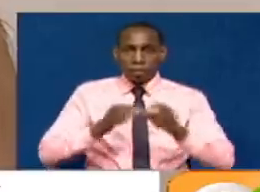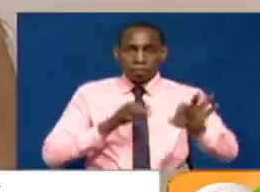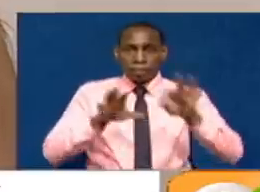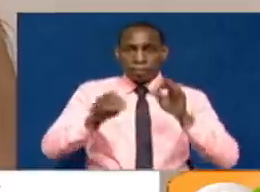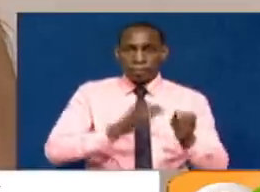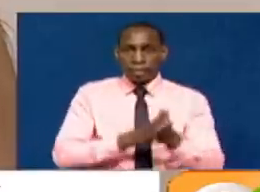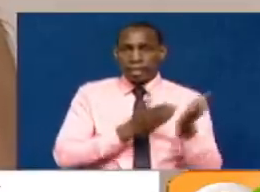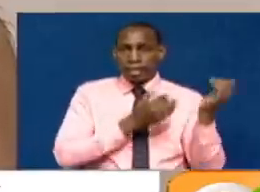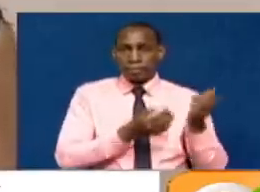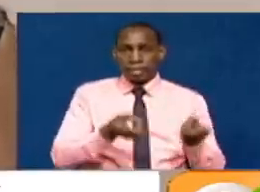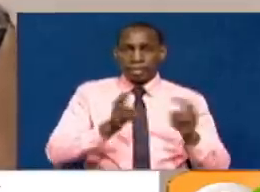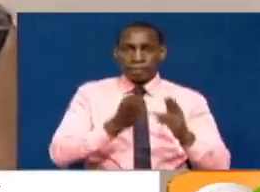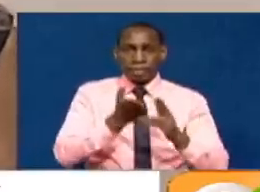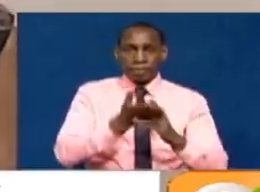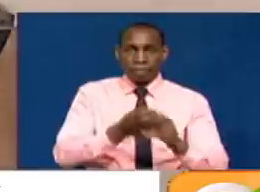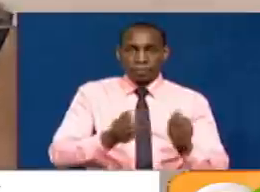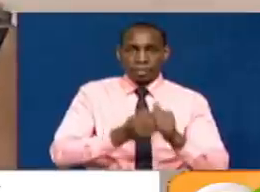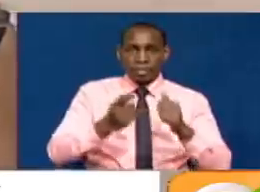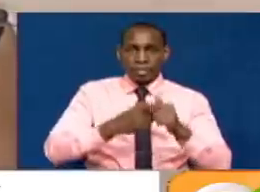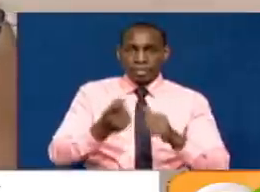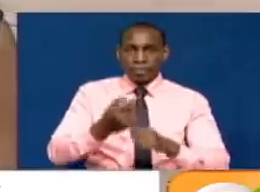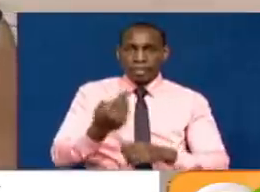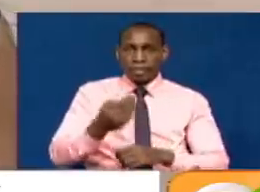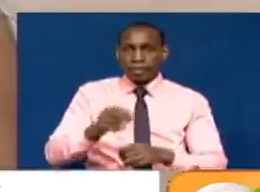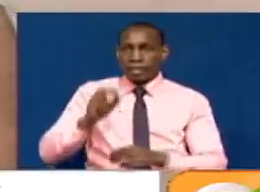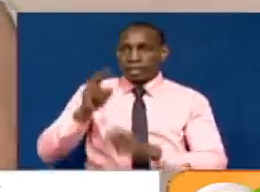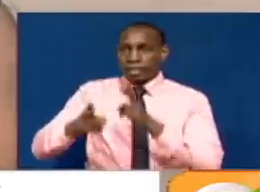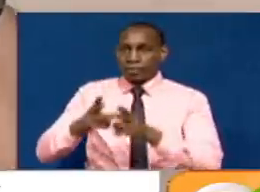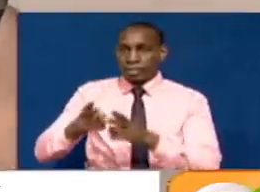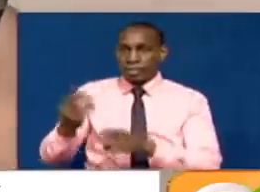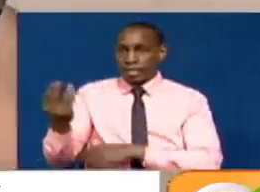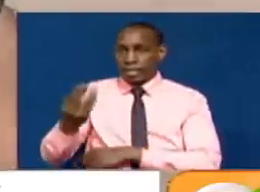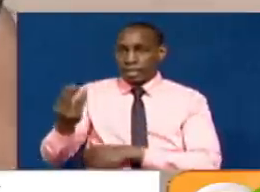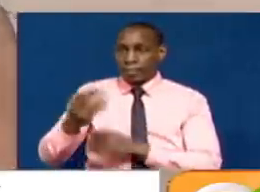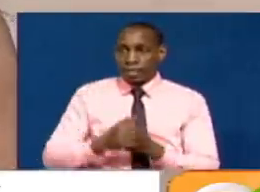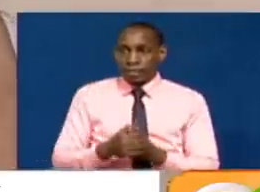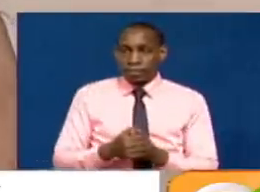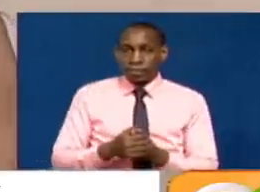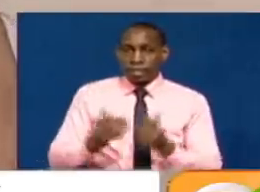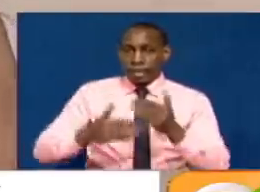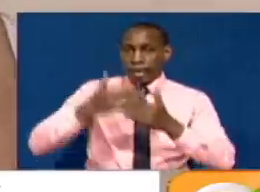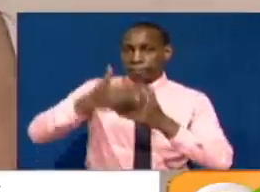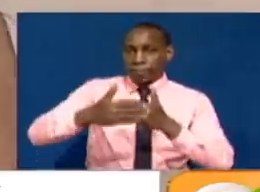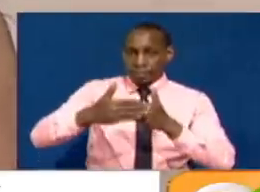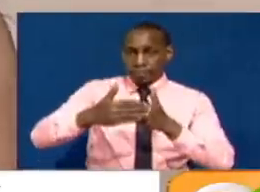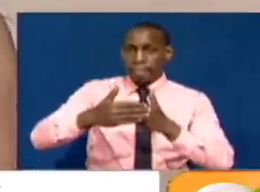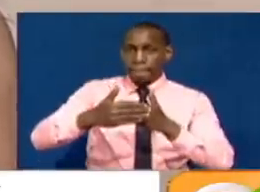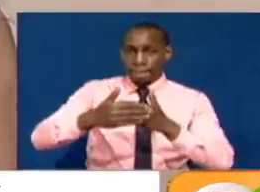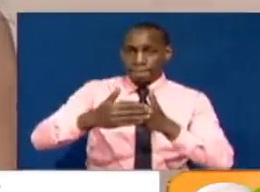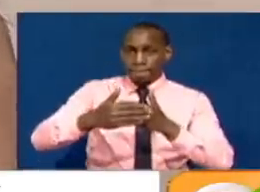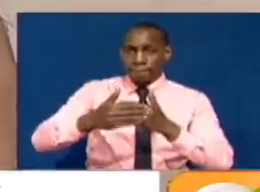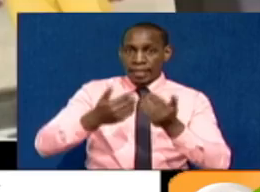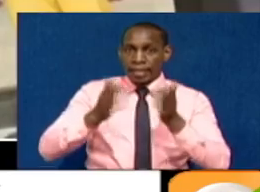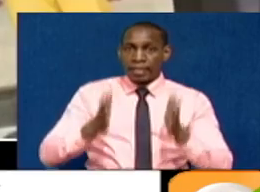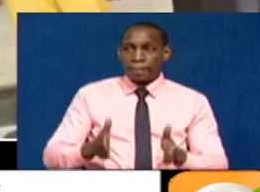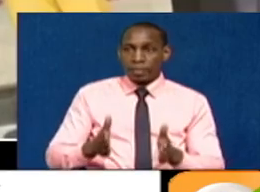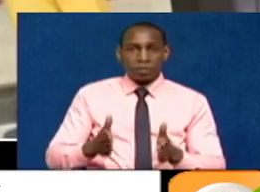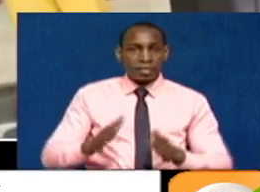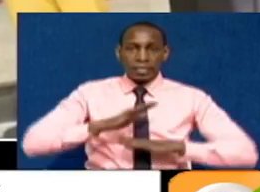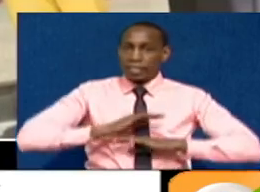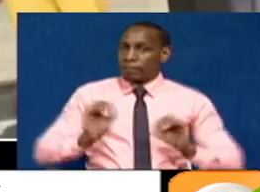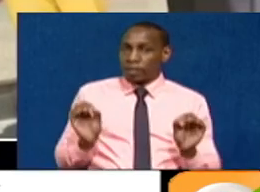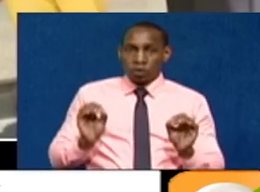are slated to happen between the 16th of April and the 22nd of April, and even after that. Anyone who might be